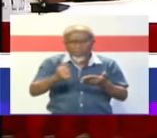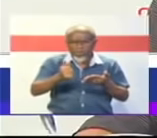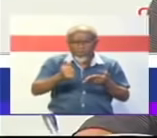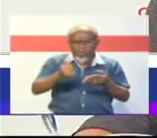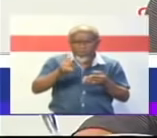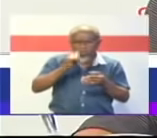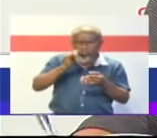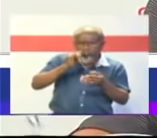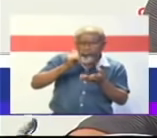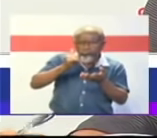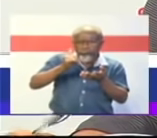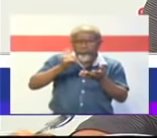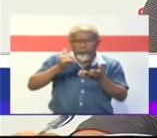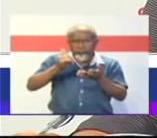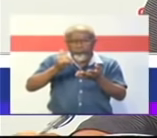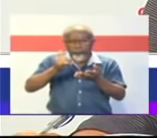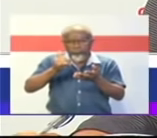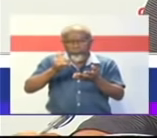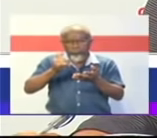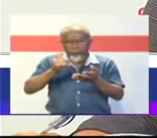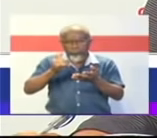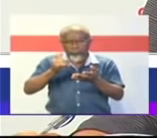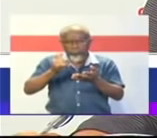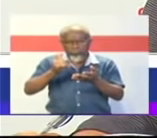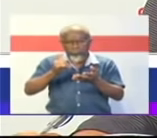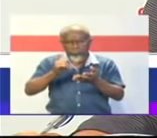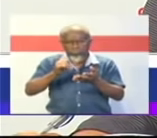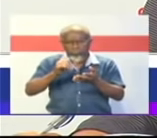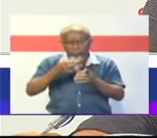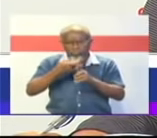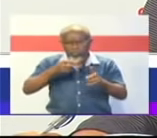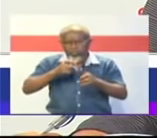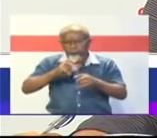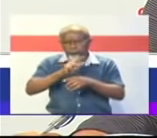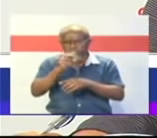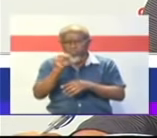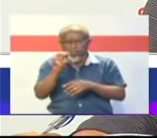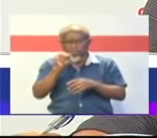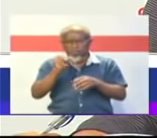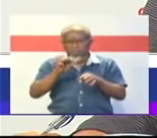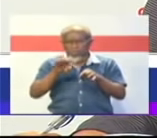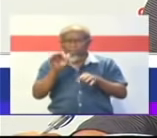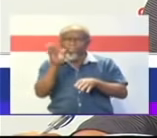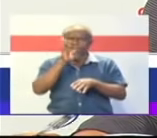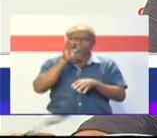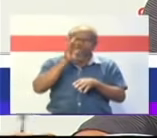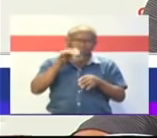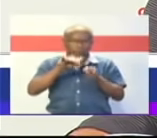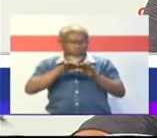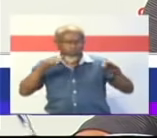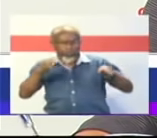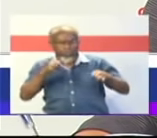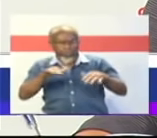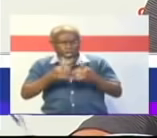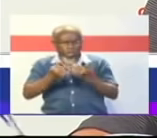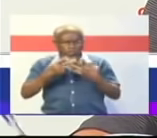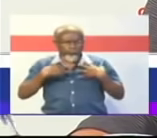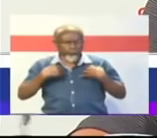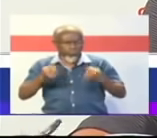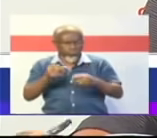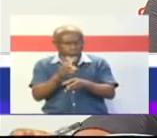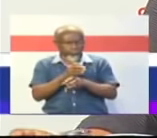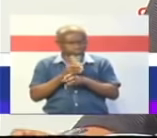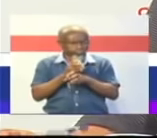then consuming alcohol from Monday when bars are reopened, how does the health regulation deal with